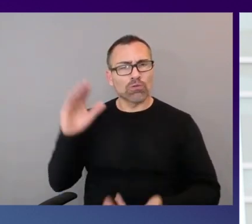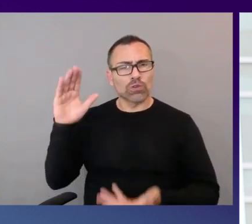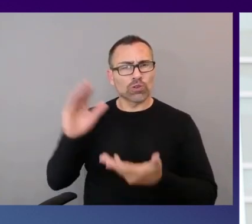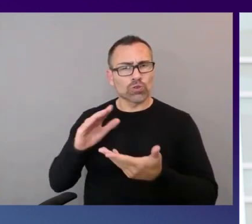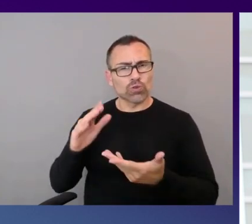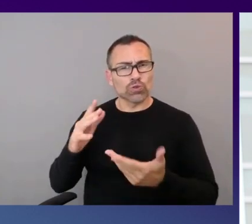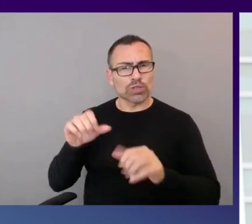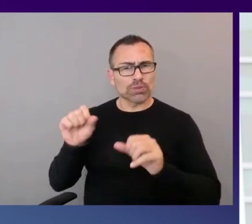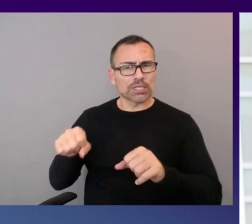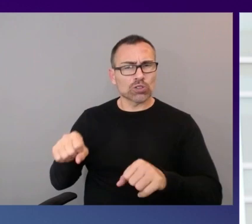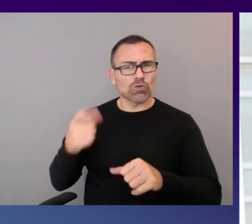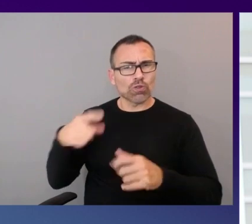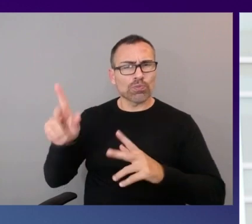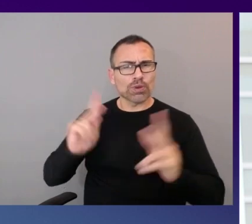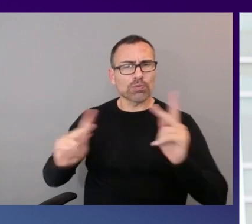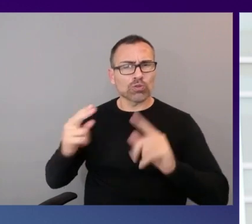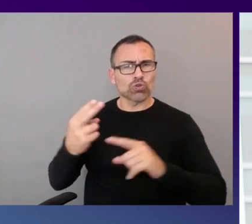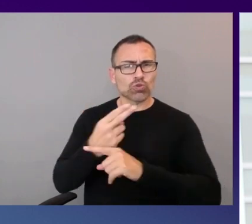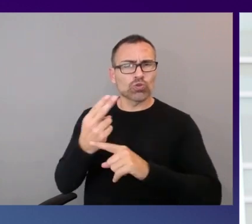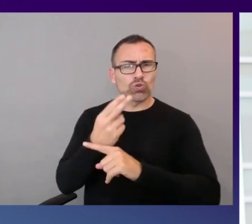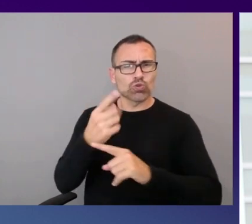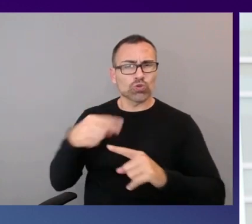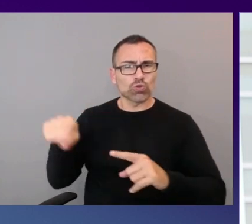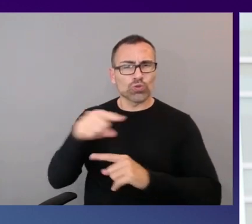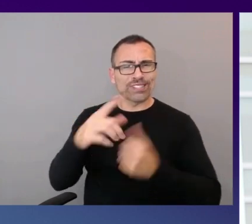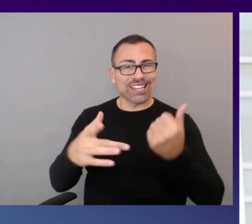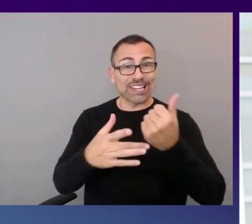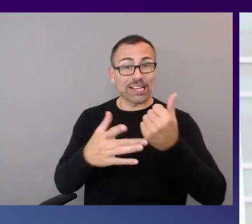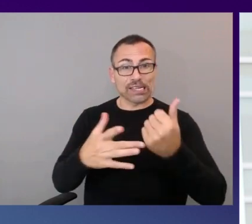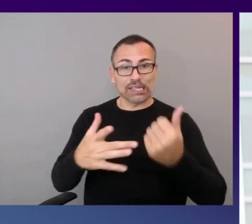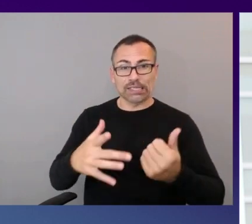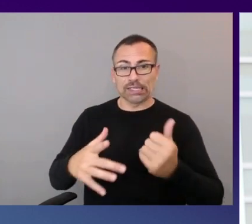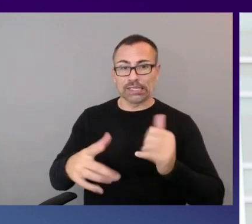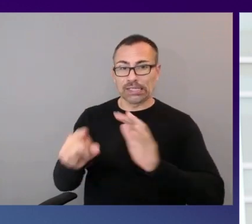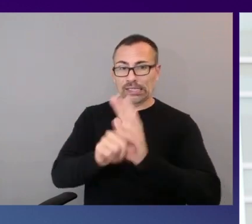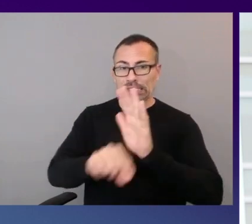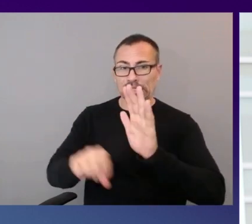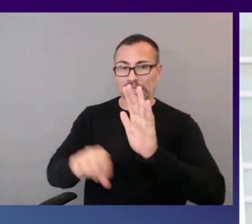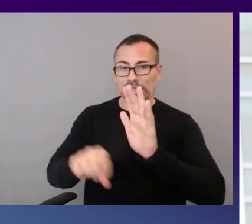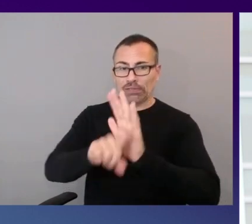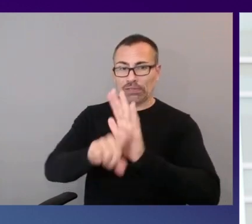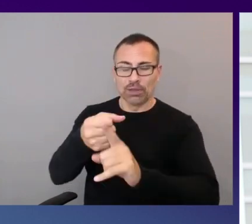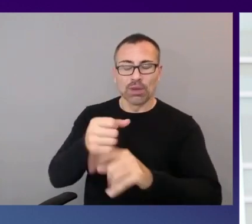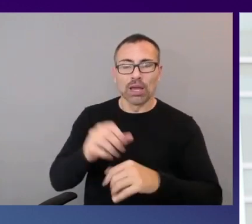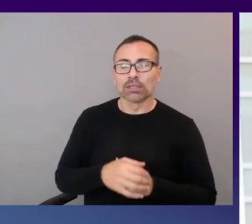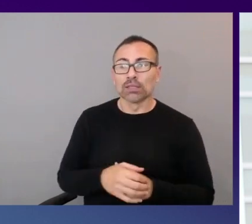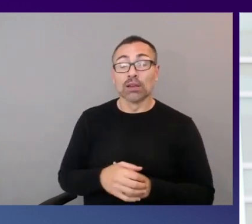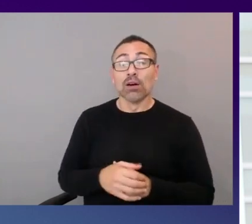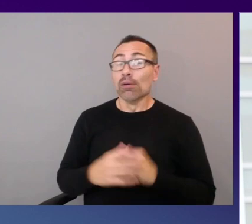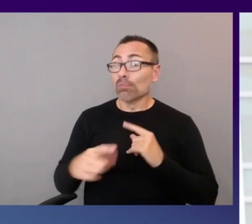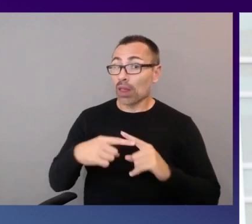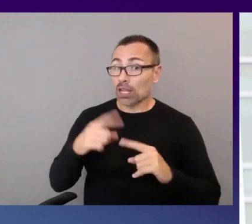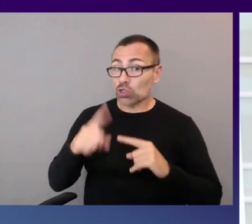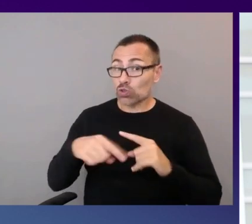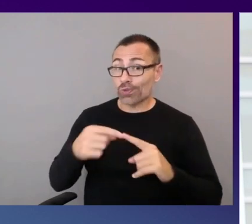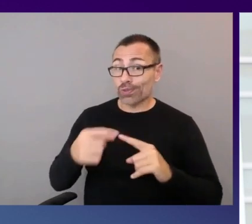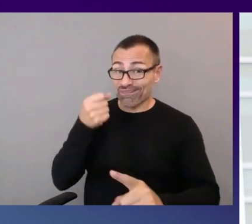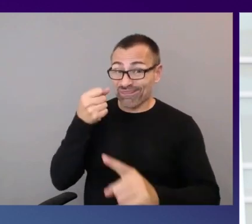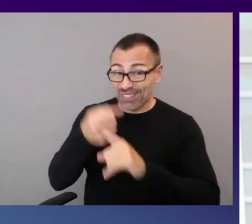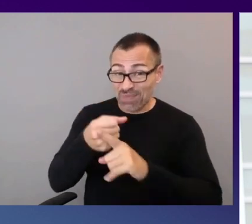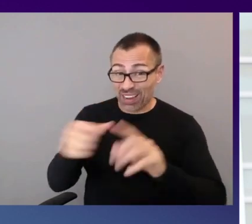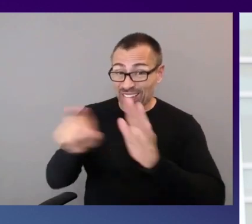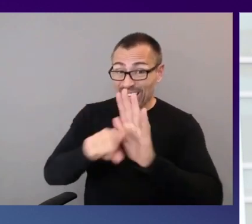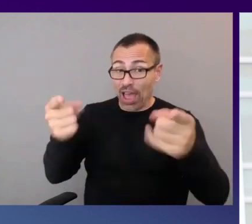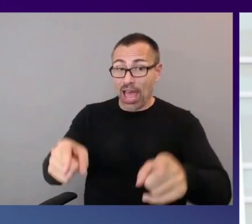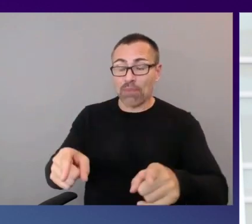folks to use that. And when it occurs, then having the right kind of mediation or remediation, as